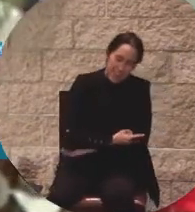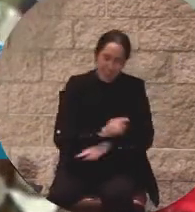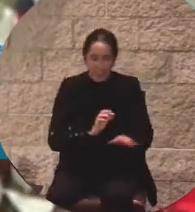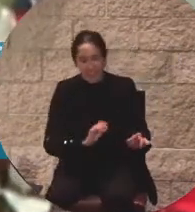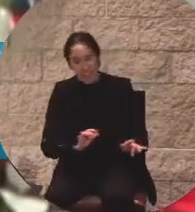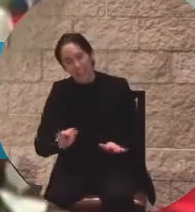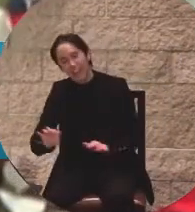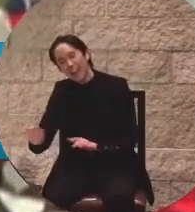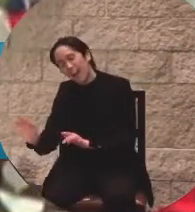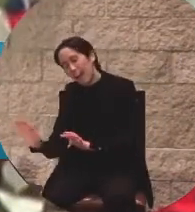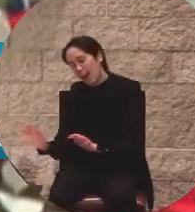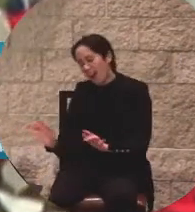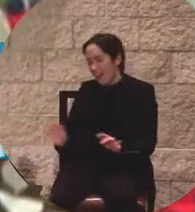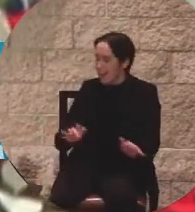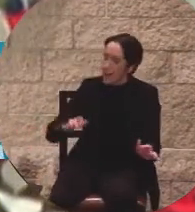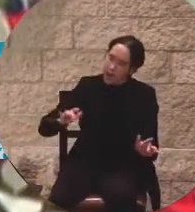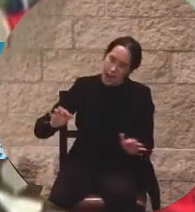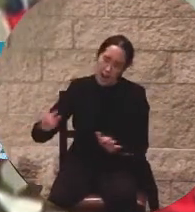Day.